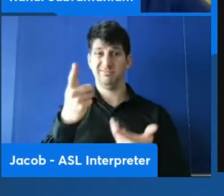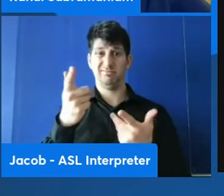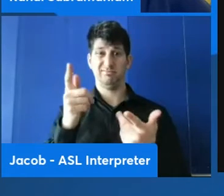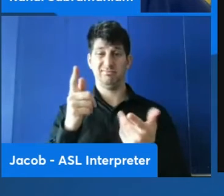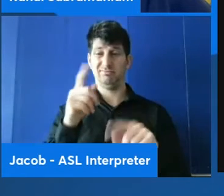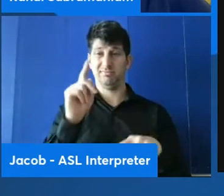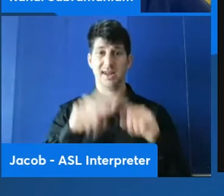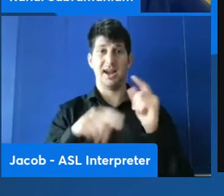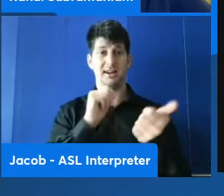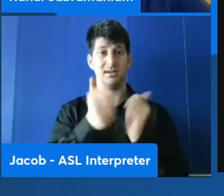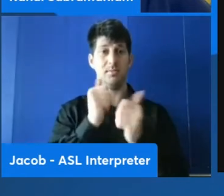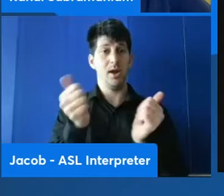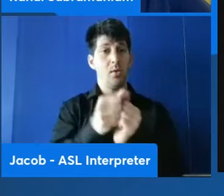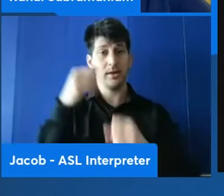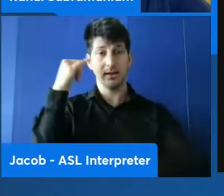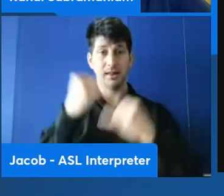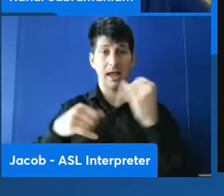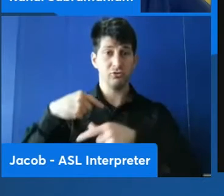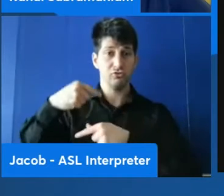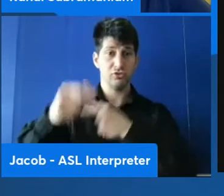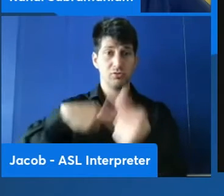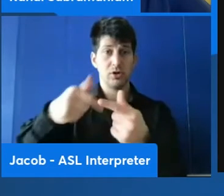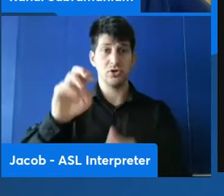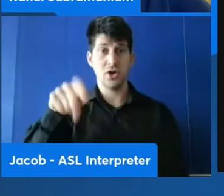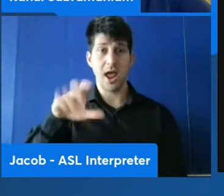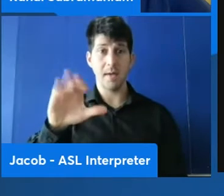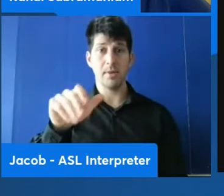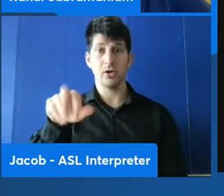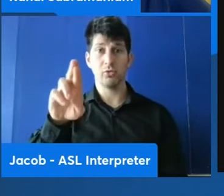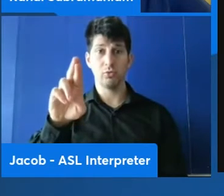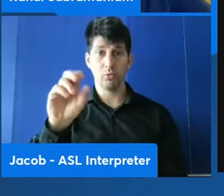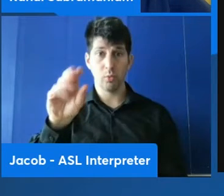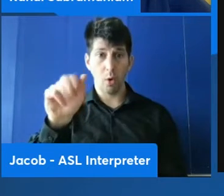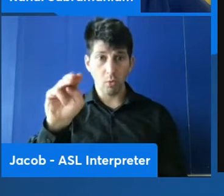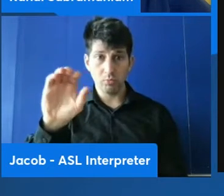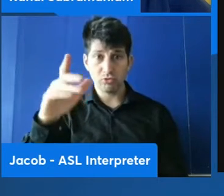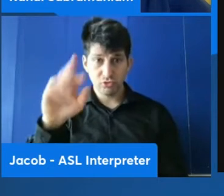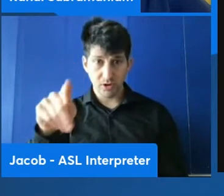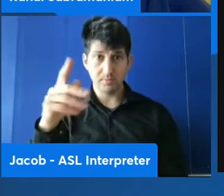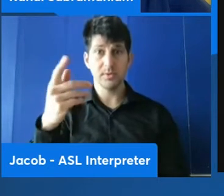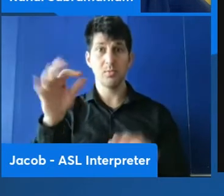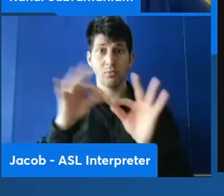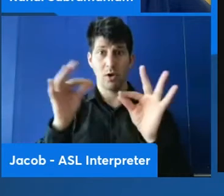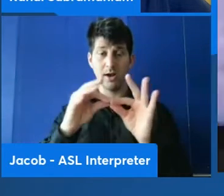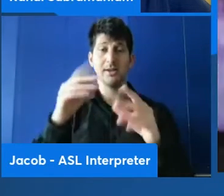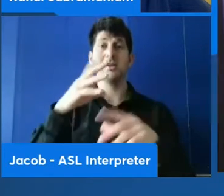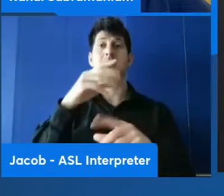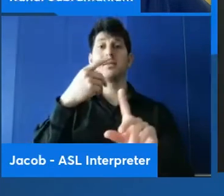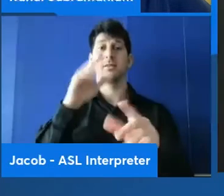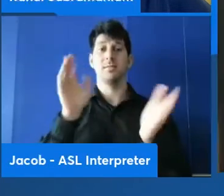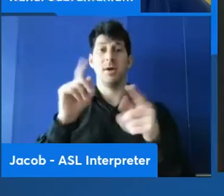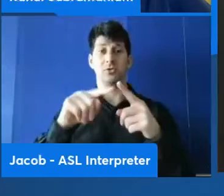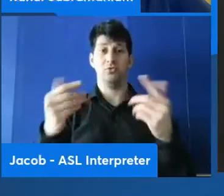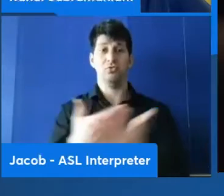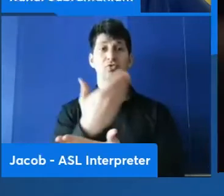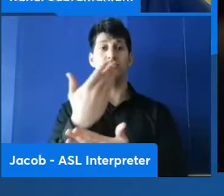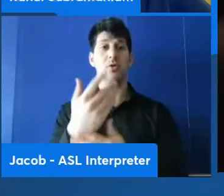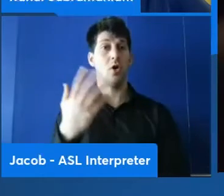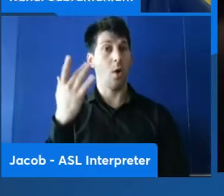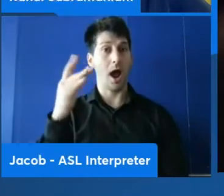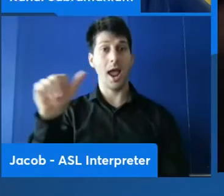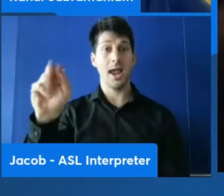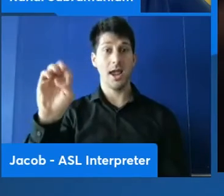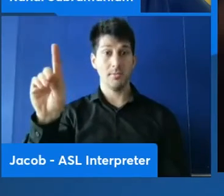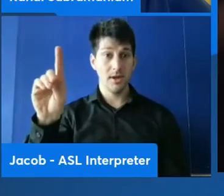with AMD's last generation EPYC Rome chips price for price, let alone the new ones. Because here's the thing,